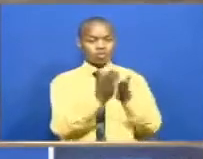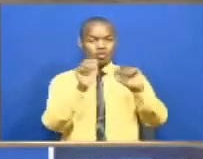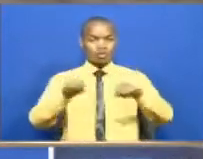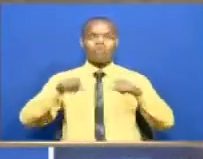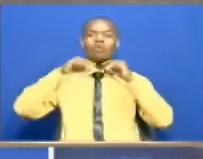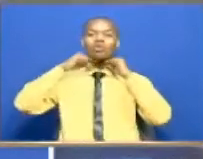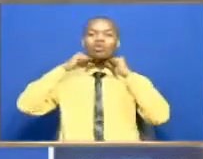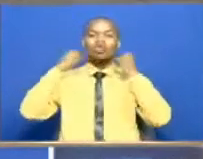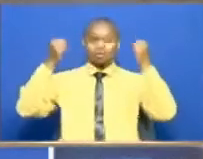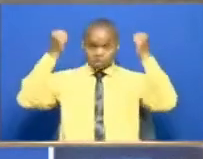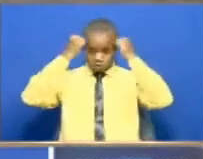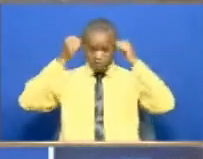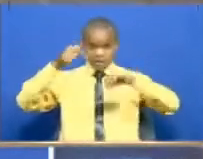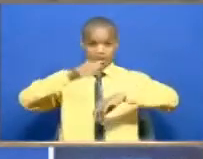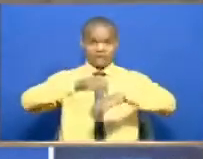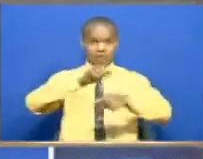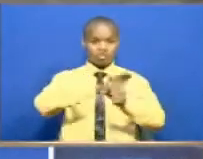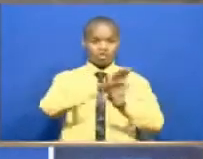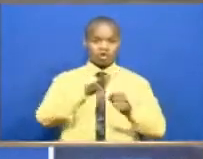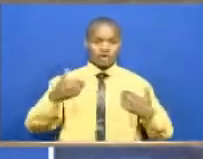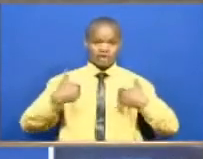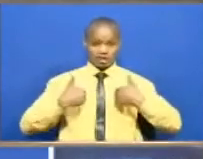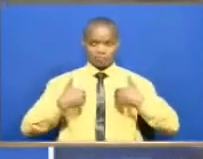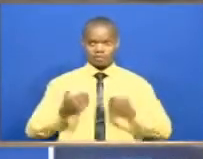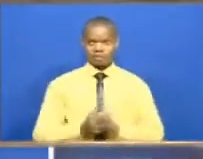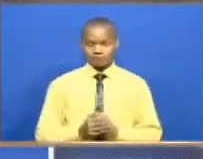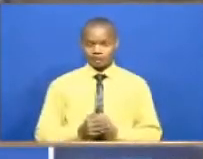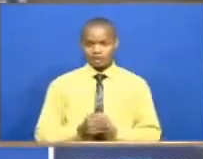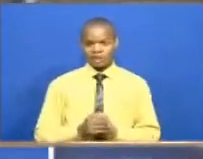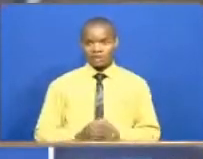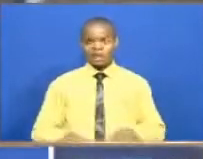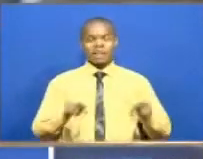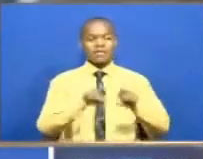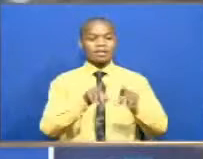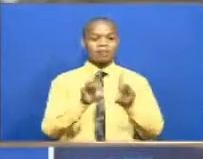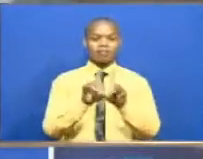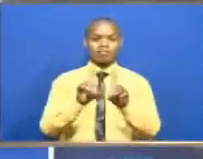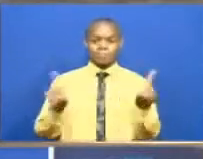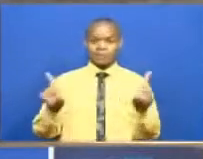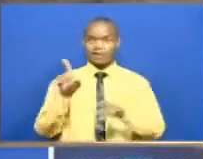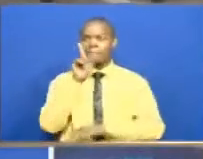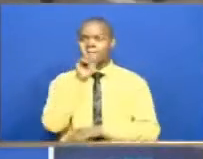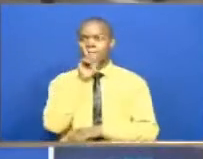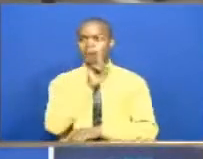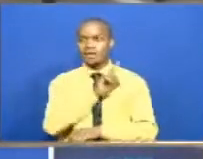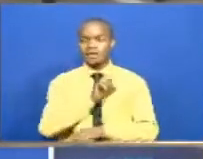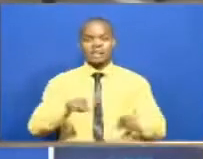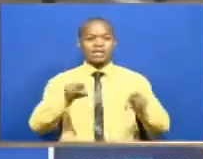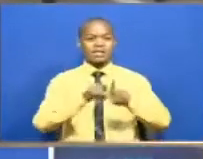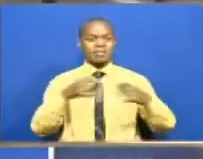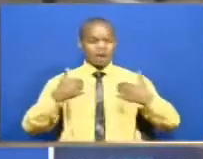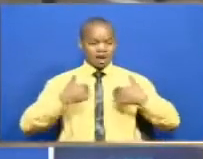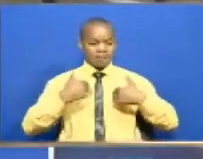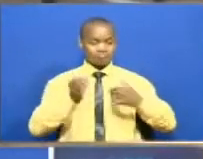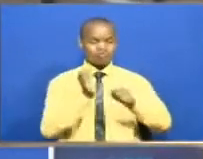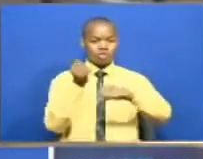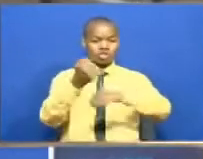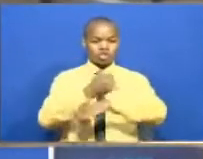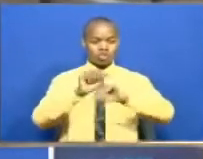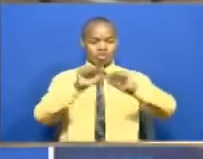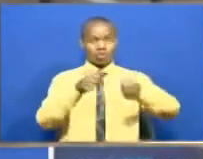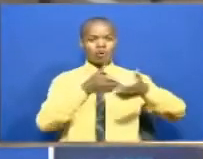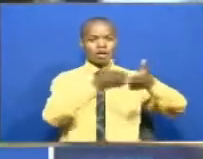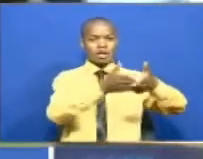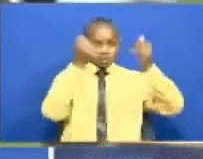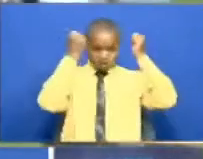this crisis period. The seats have been spaced out with demarcation on the floor to guide the learners on the seating